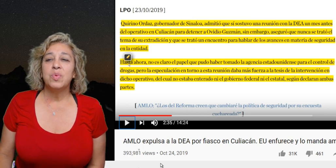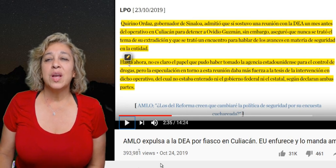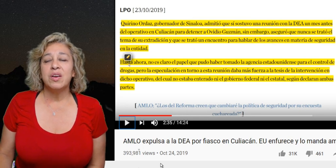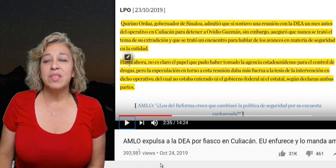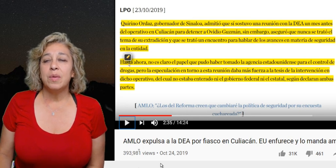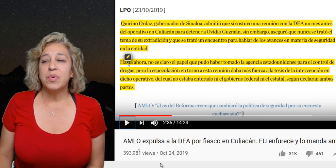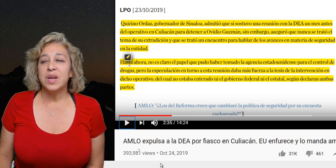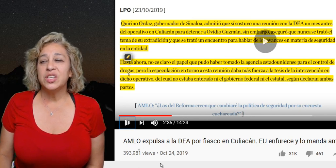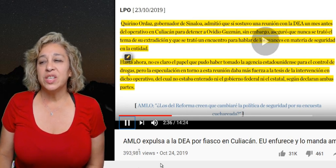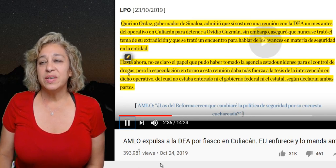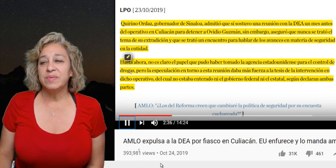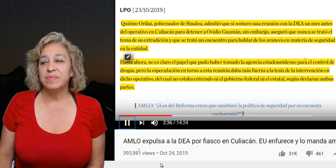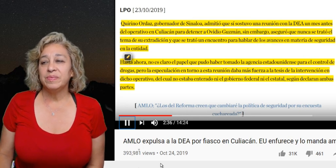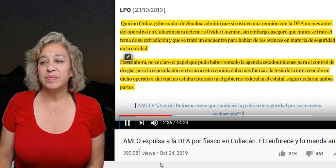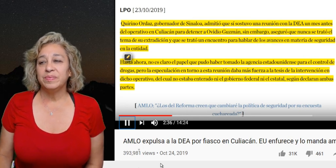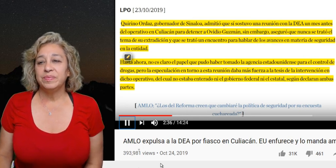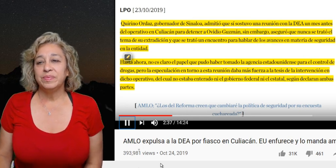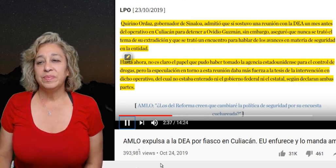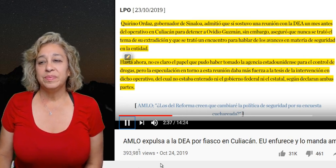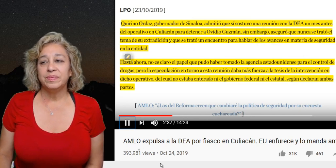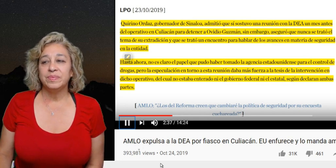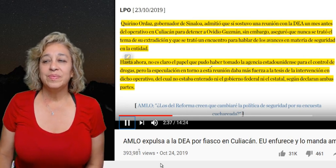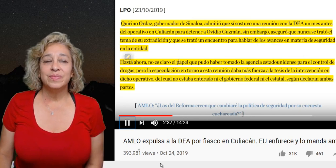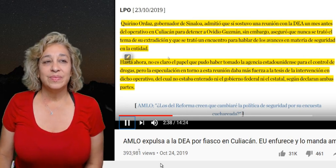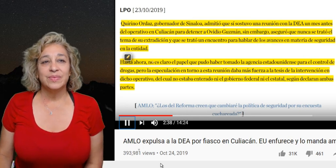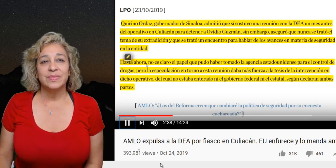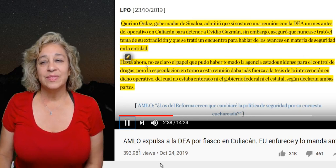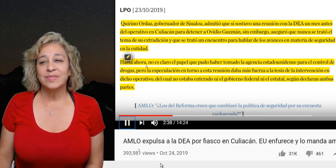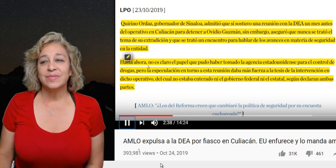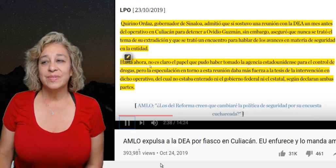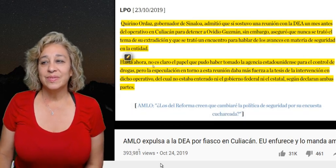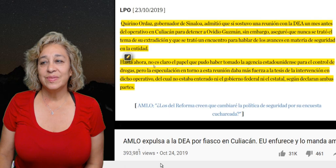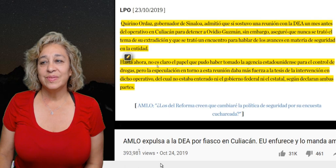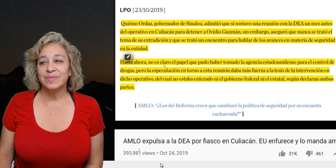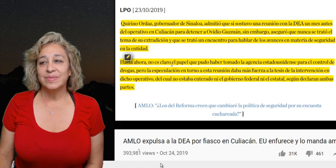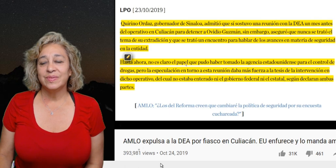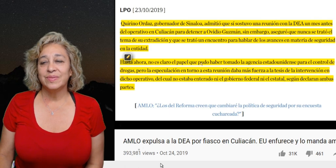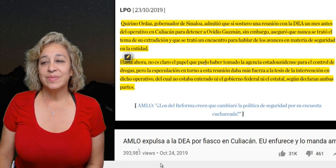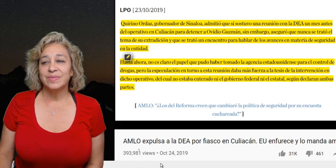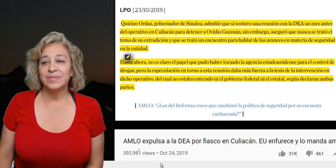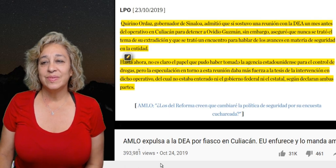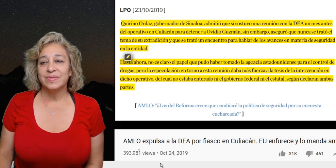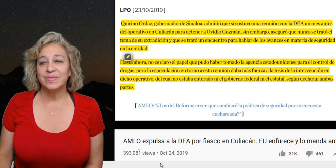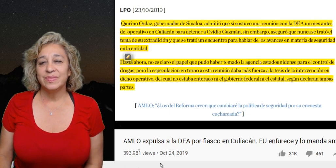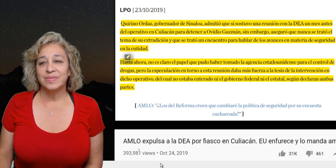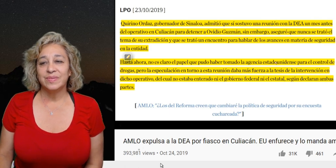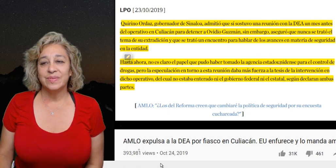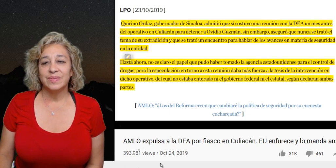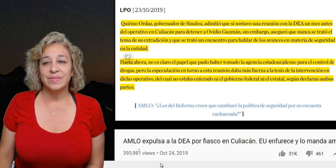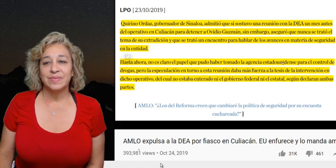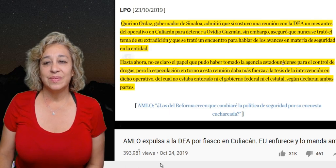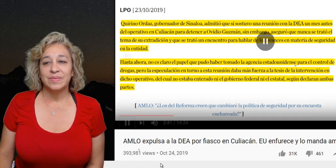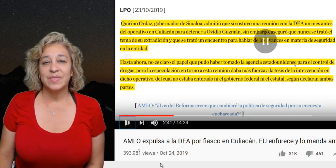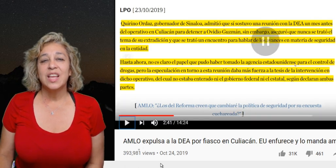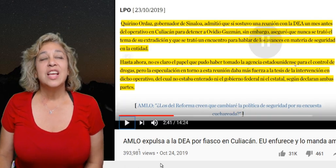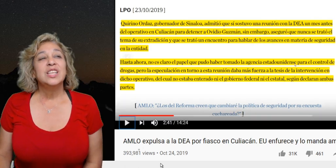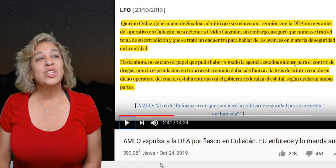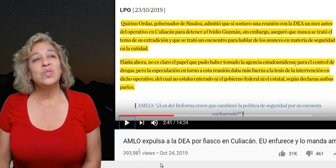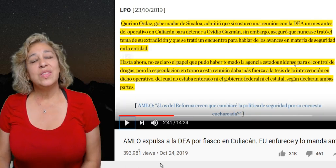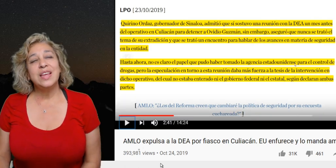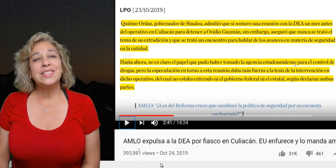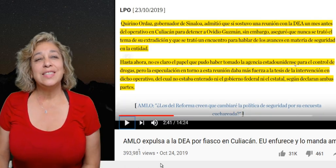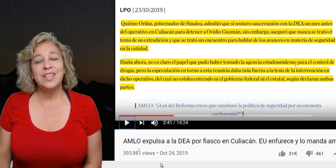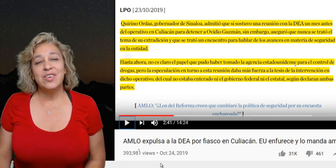so regarding the operation. Esta parte de esta nota. Hasta ahora no es claro el papel que pudo haber tomado la agencia estadounidense, la DEA.